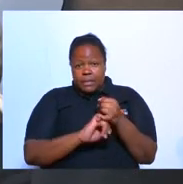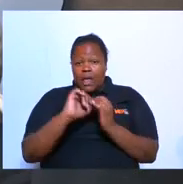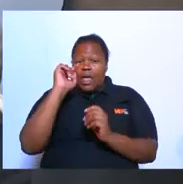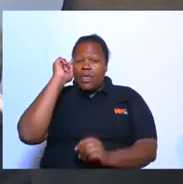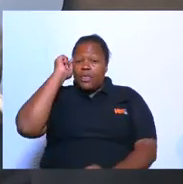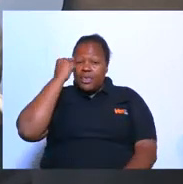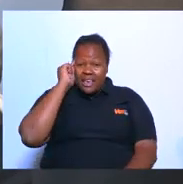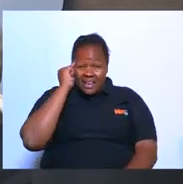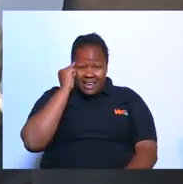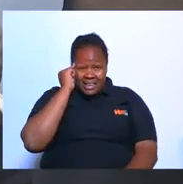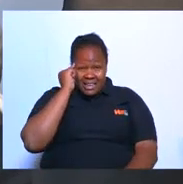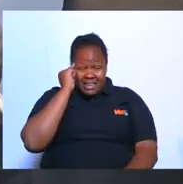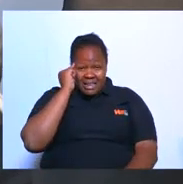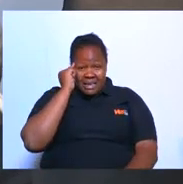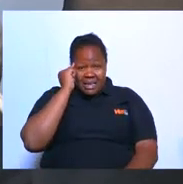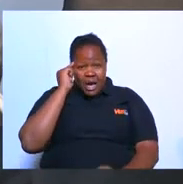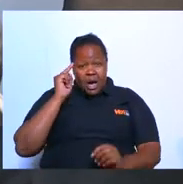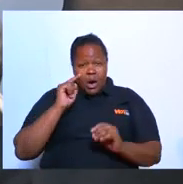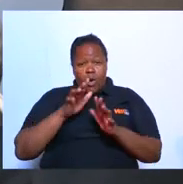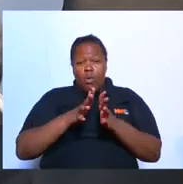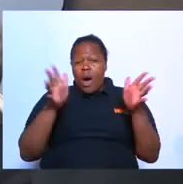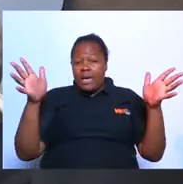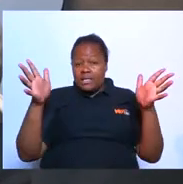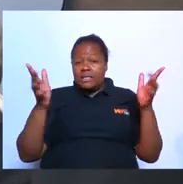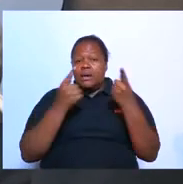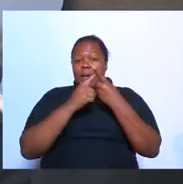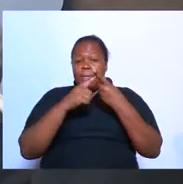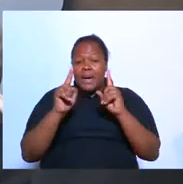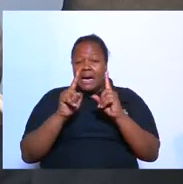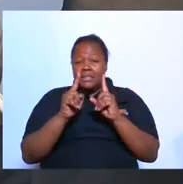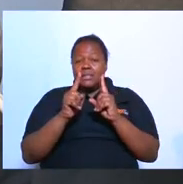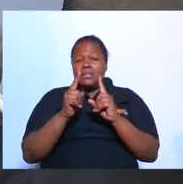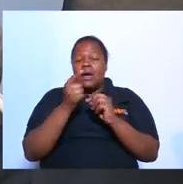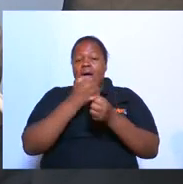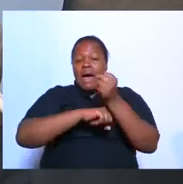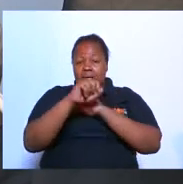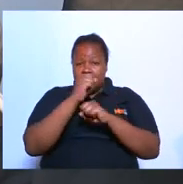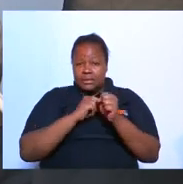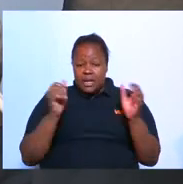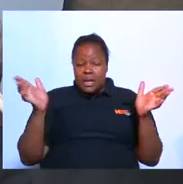think globally but act locally